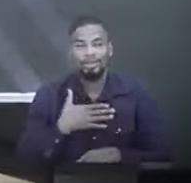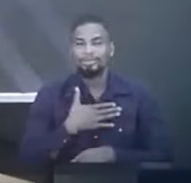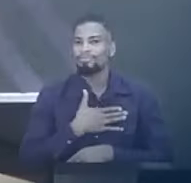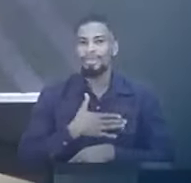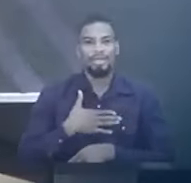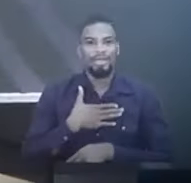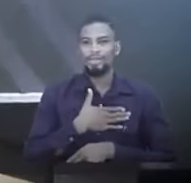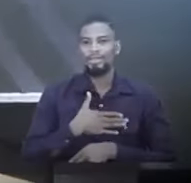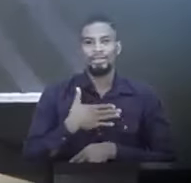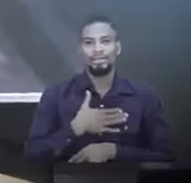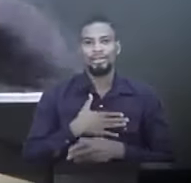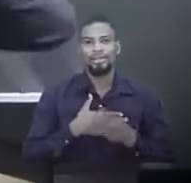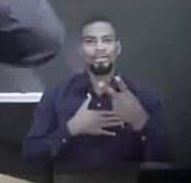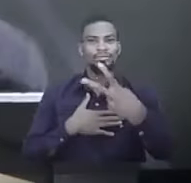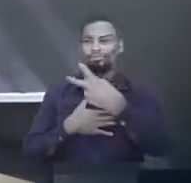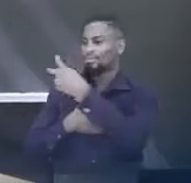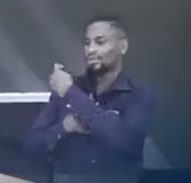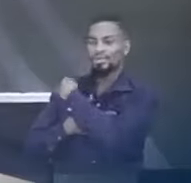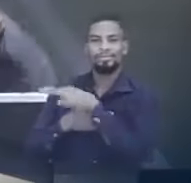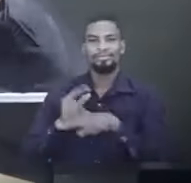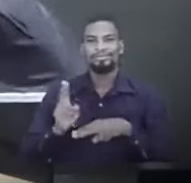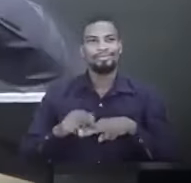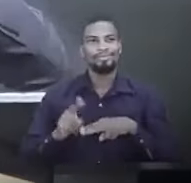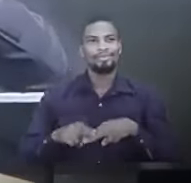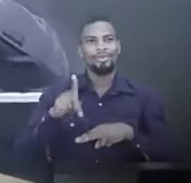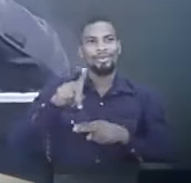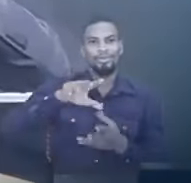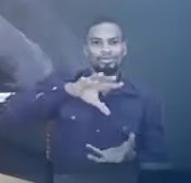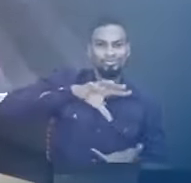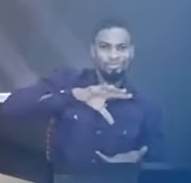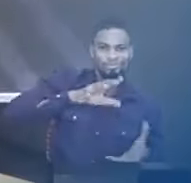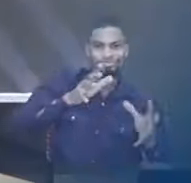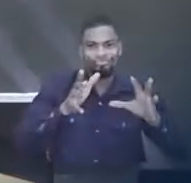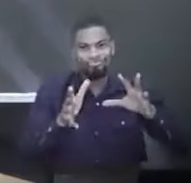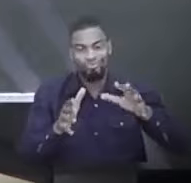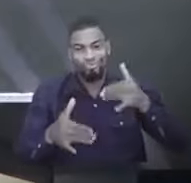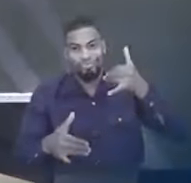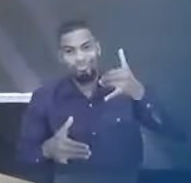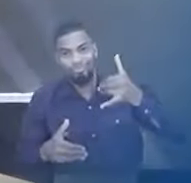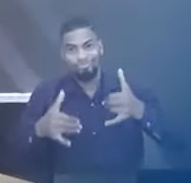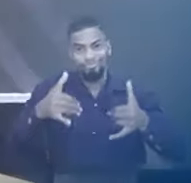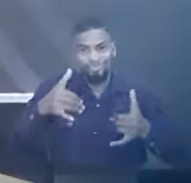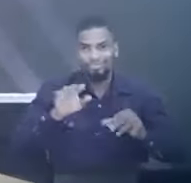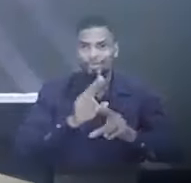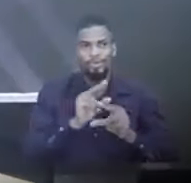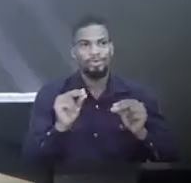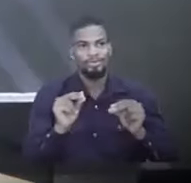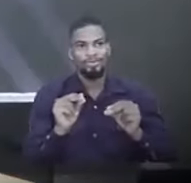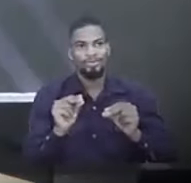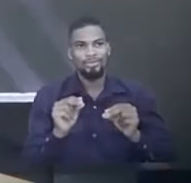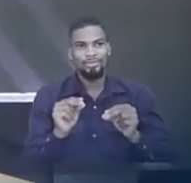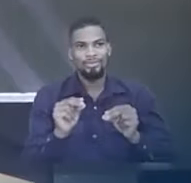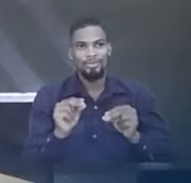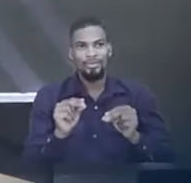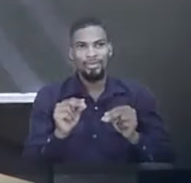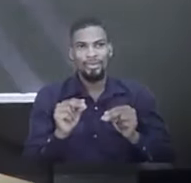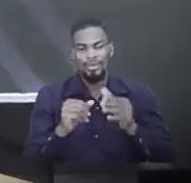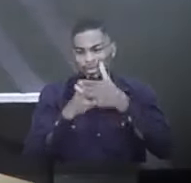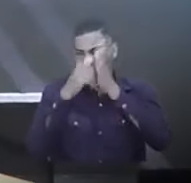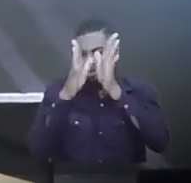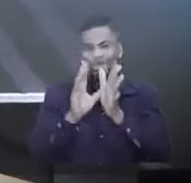here. And then we're doing some antics for us to see. Because the object of worship is not